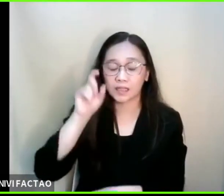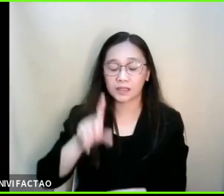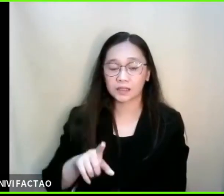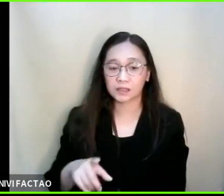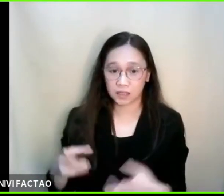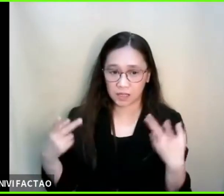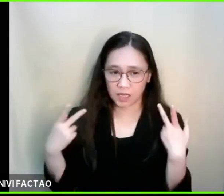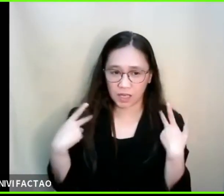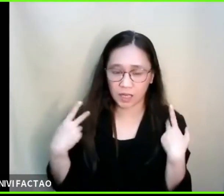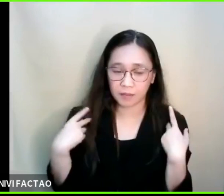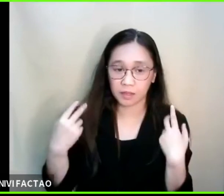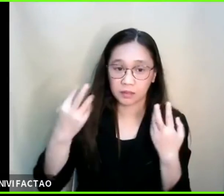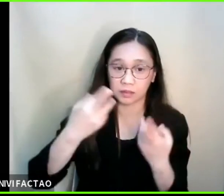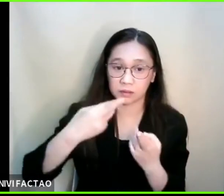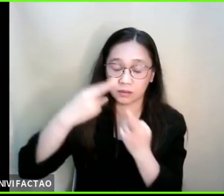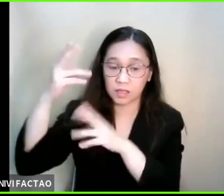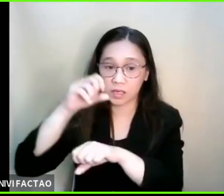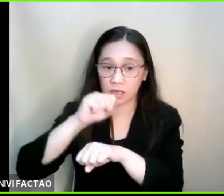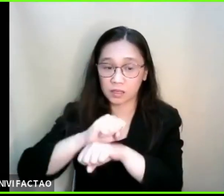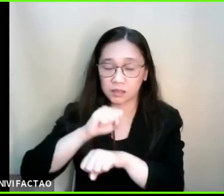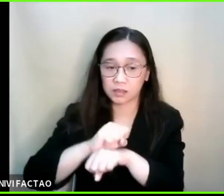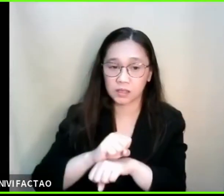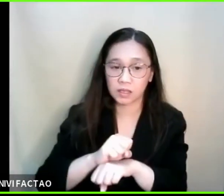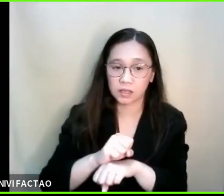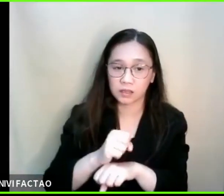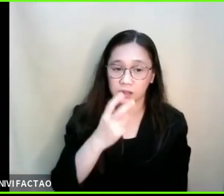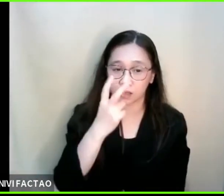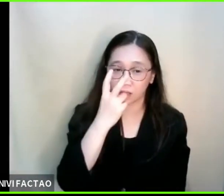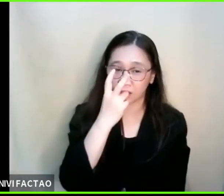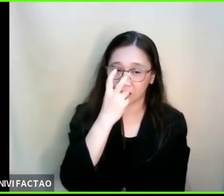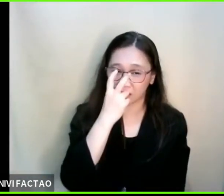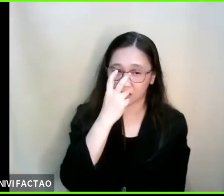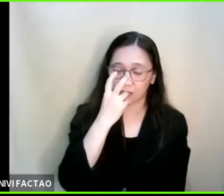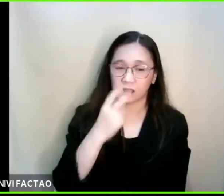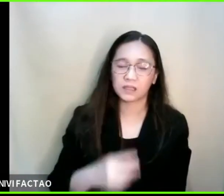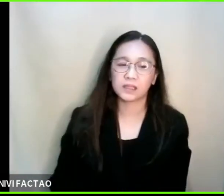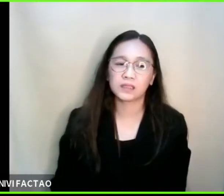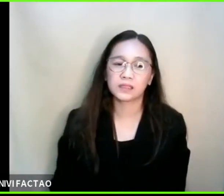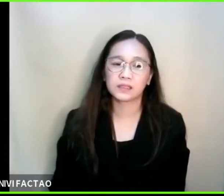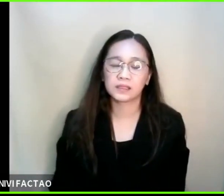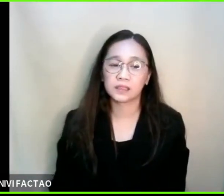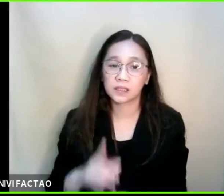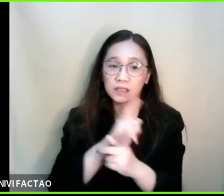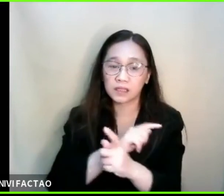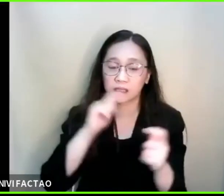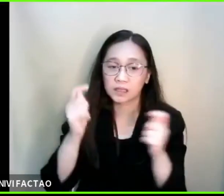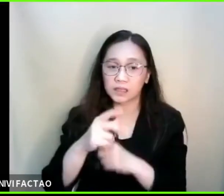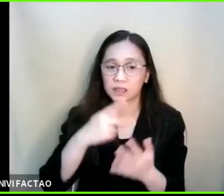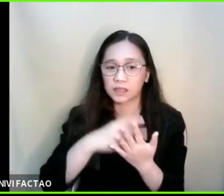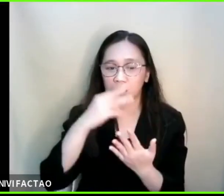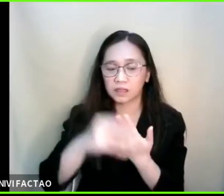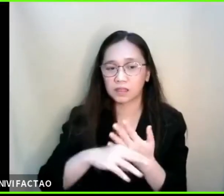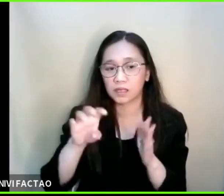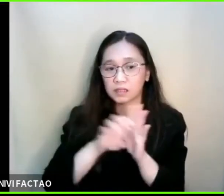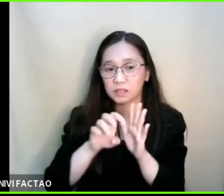kayong maire-recommend na job for visually impaired transition program? For example, training